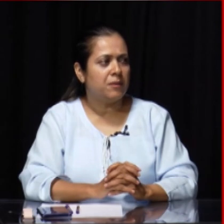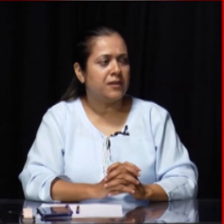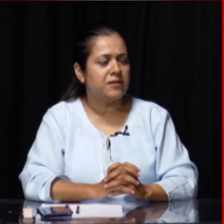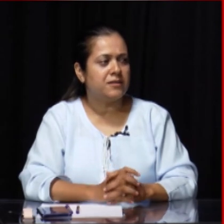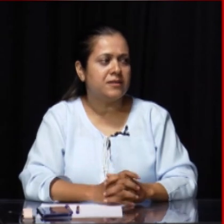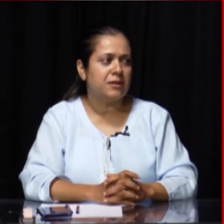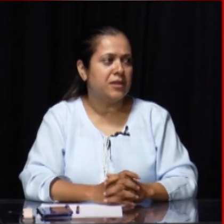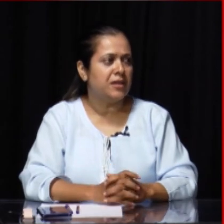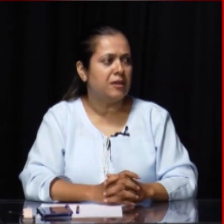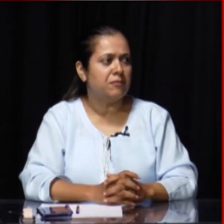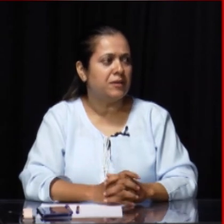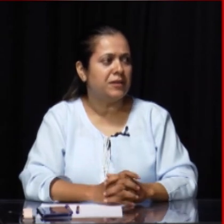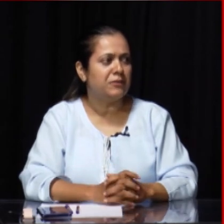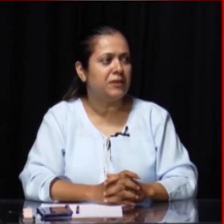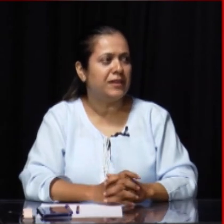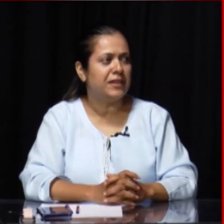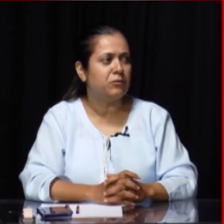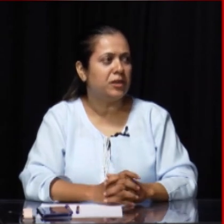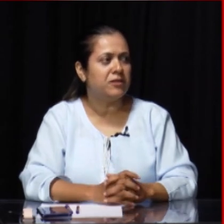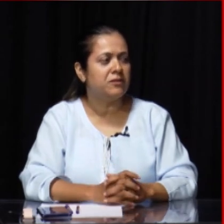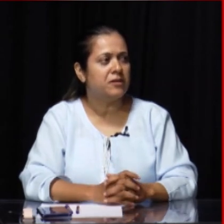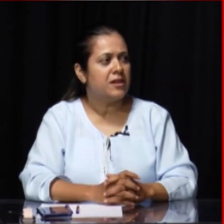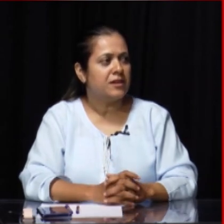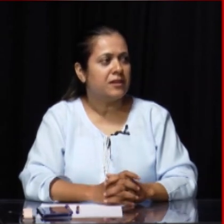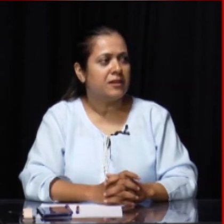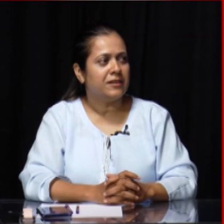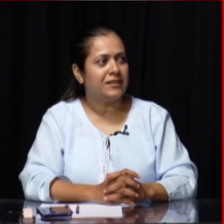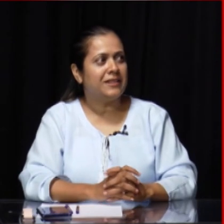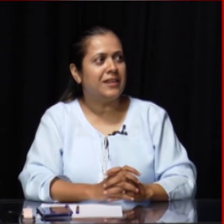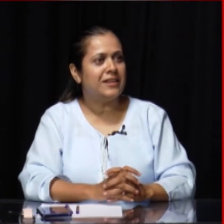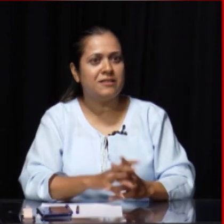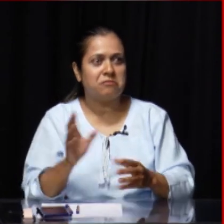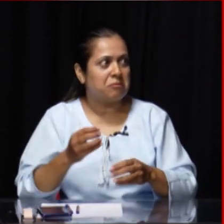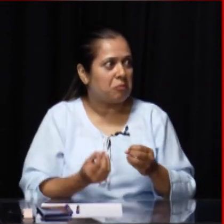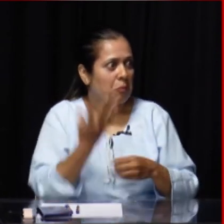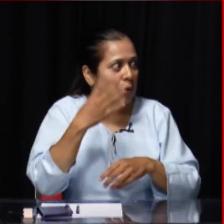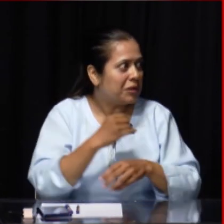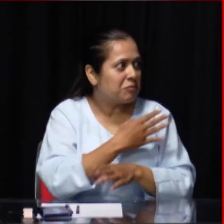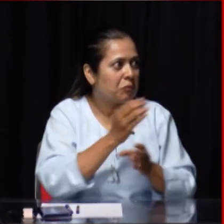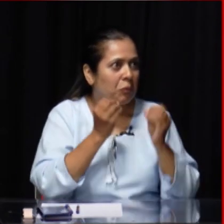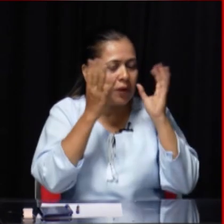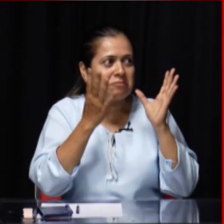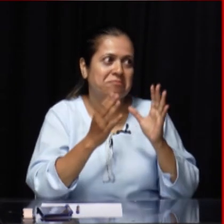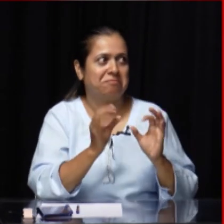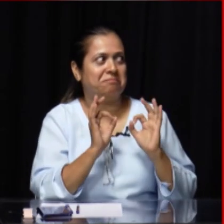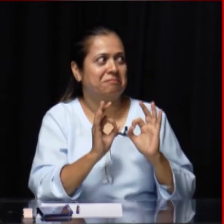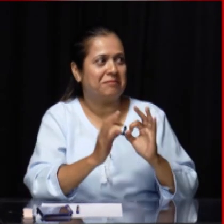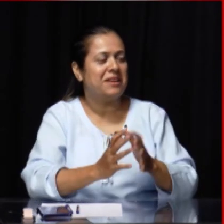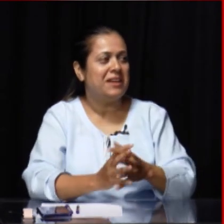I wake up at 7 a.m., and then whatever the... You'll get up very early. Daily.